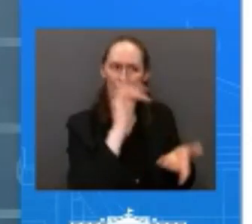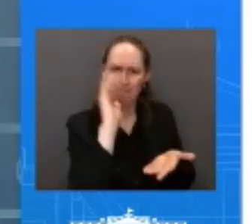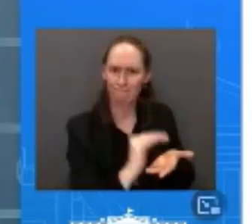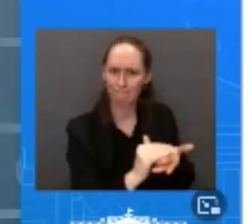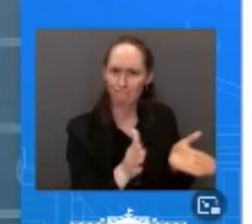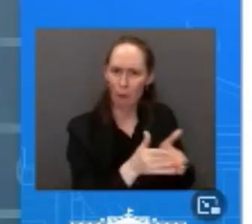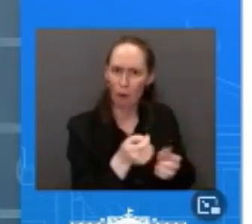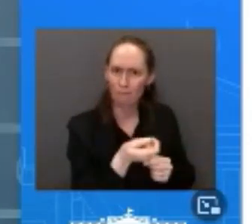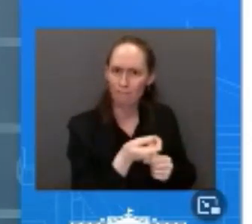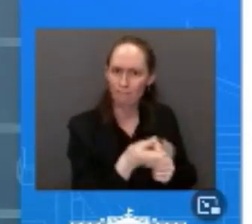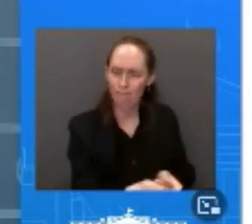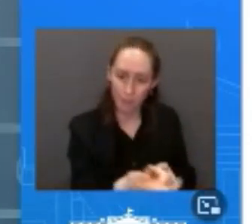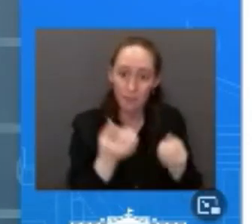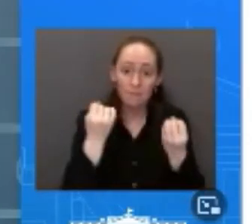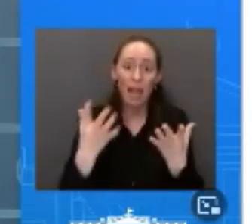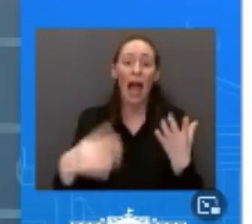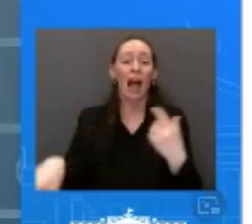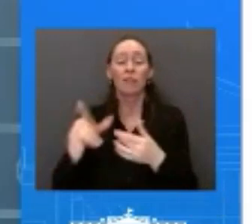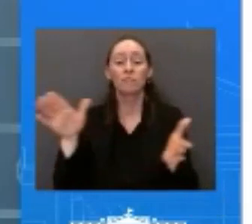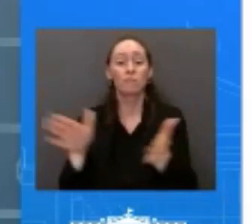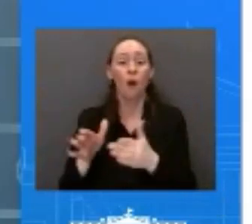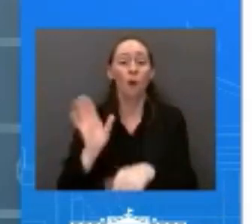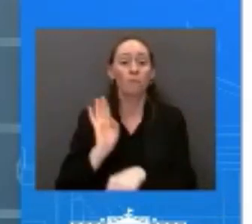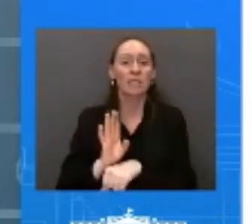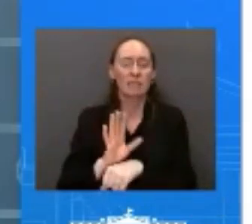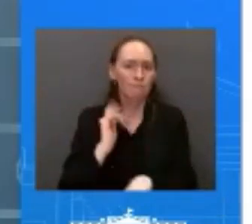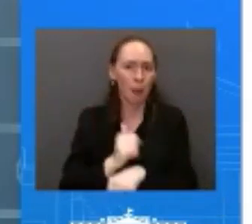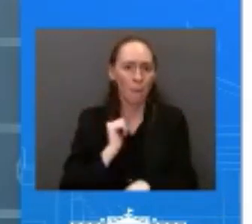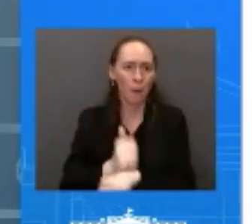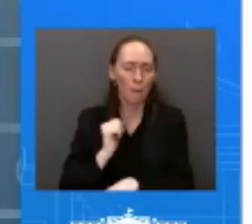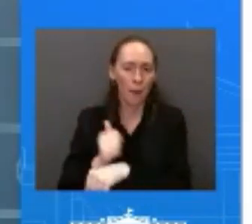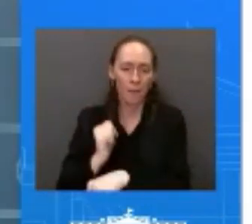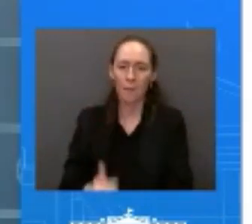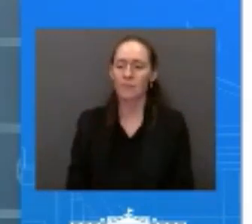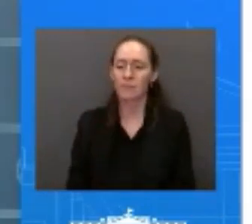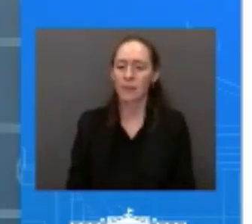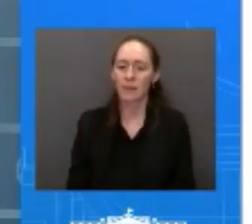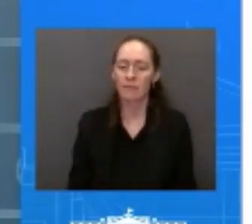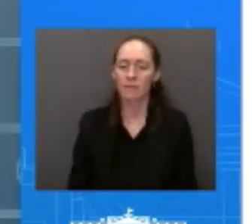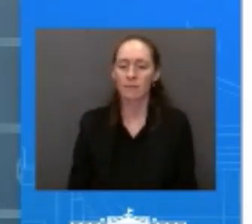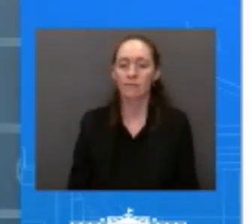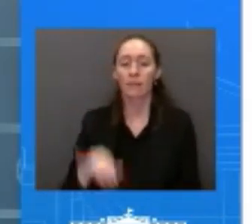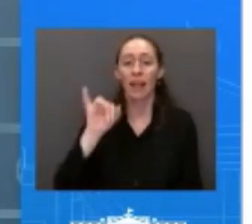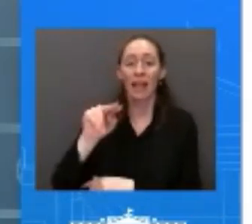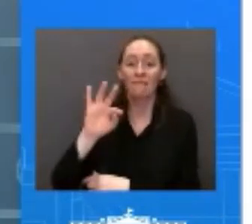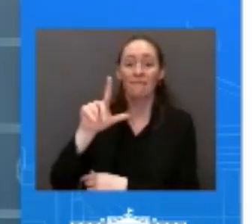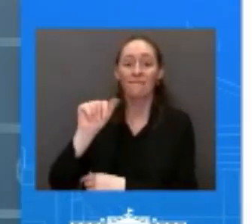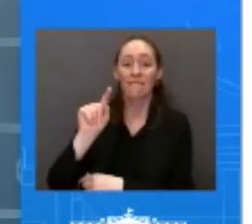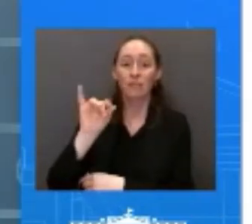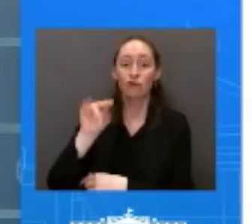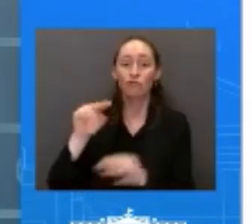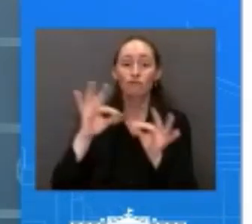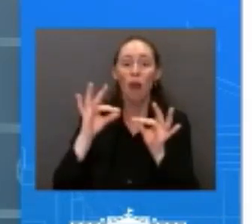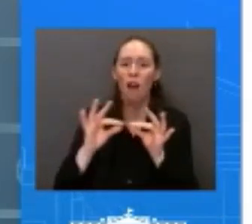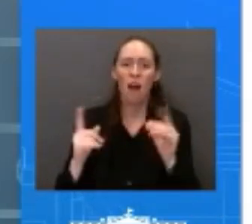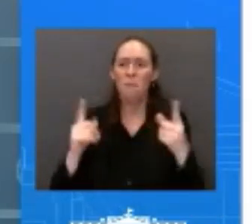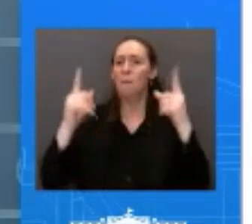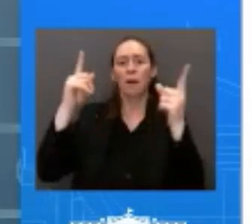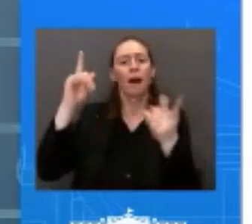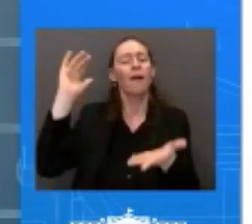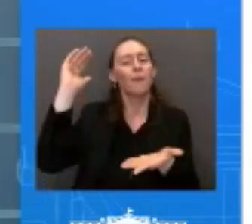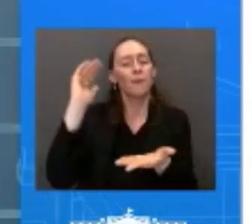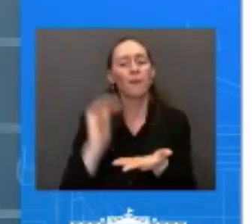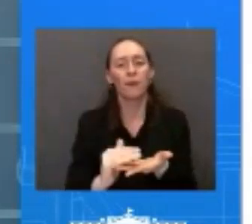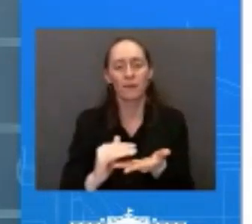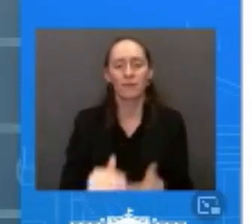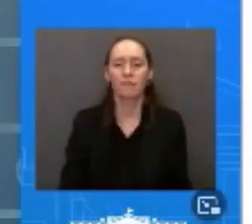applications on record, annual inflation falling and wages rising over the last 6 months. The president will then contrast his plan with Republicans, as you've heard us do